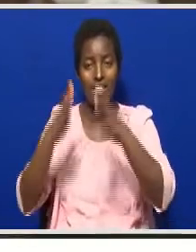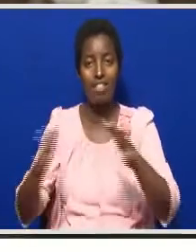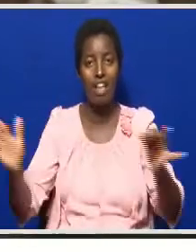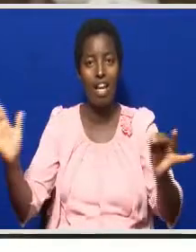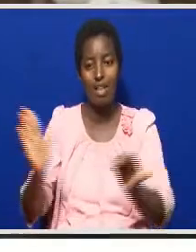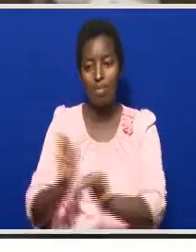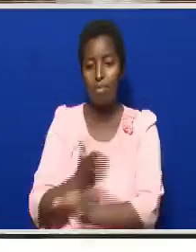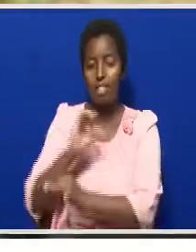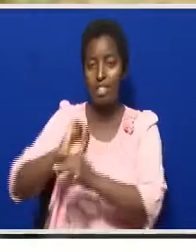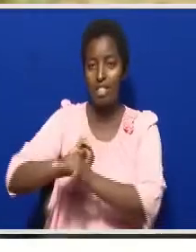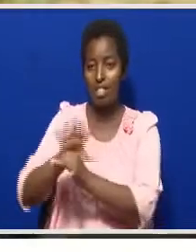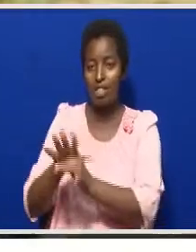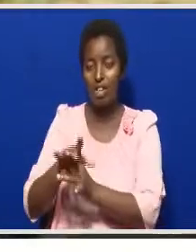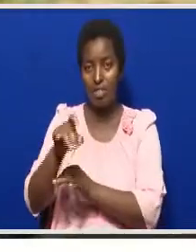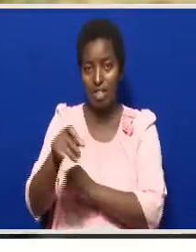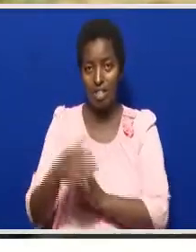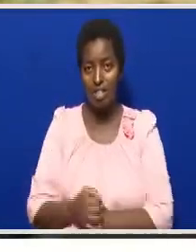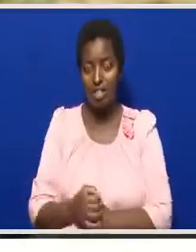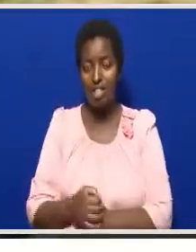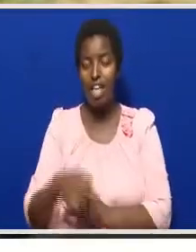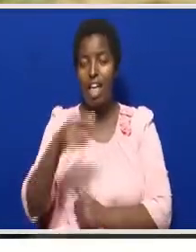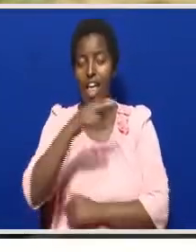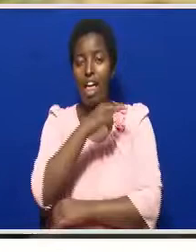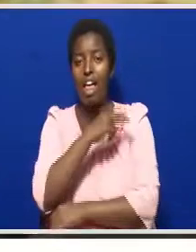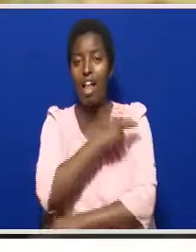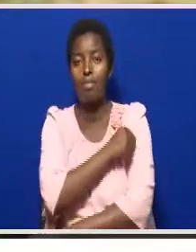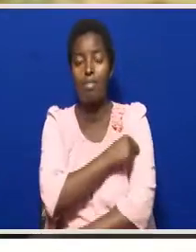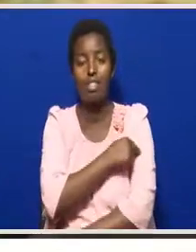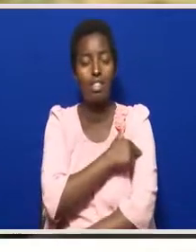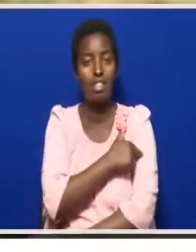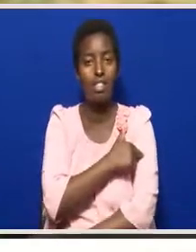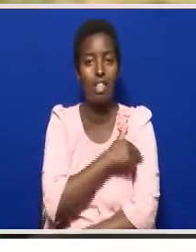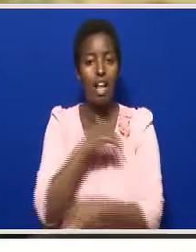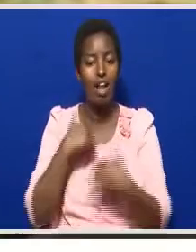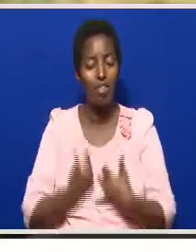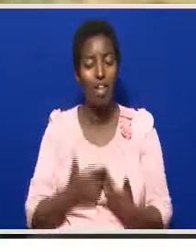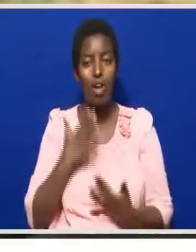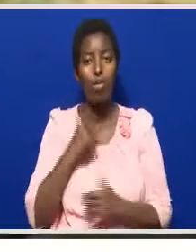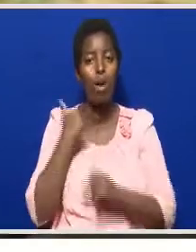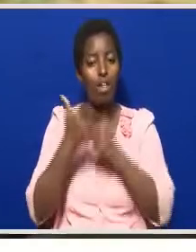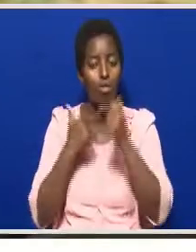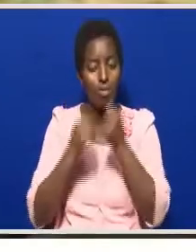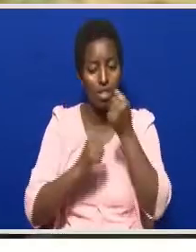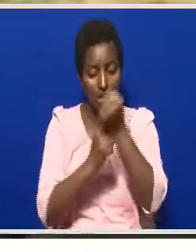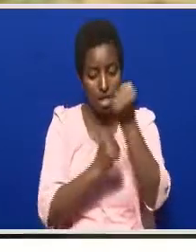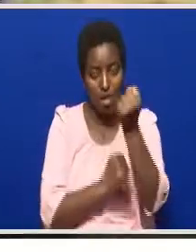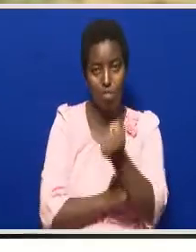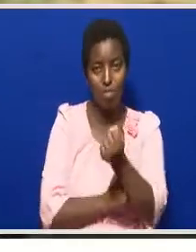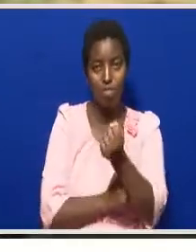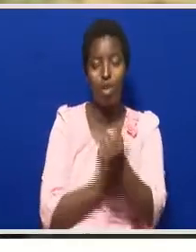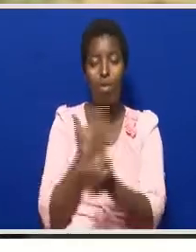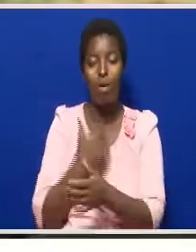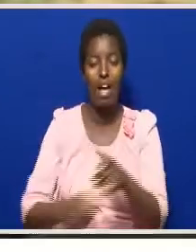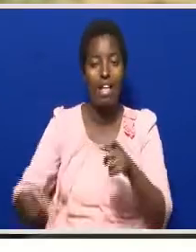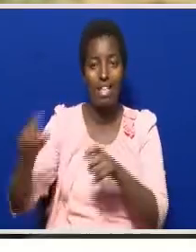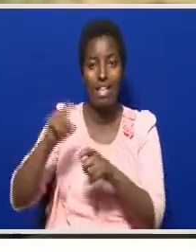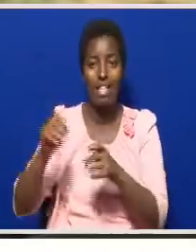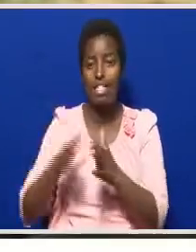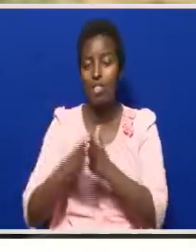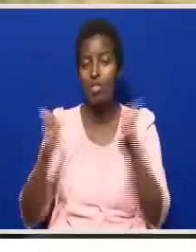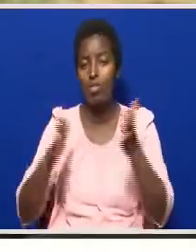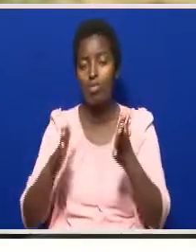of the epidemic. Hospitali wamechoka, and we want to continue supporting them. We're going to add more health